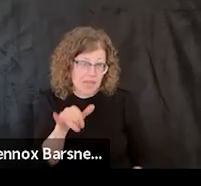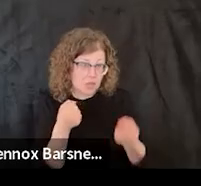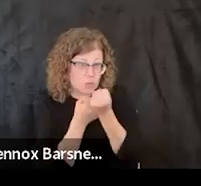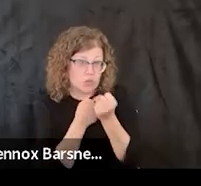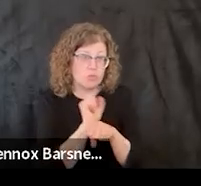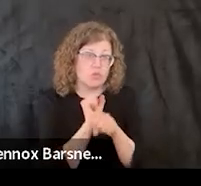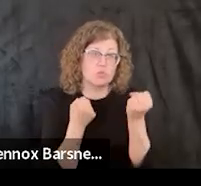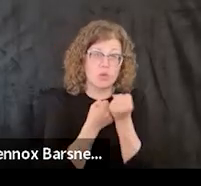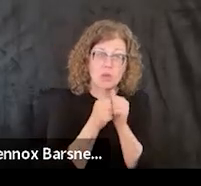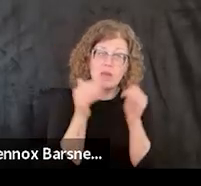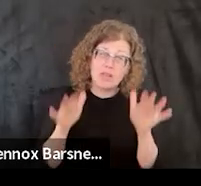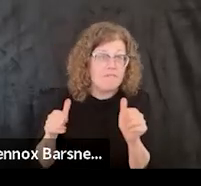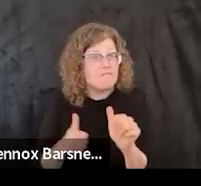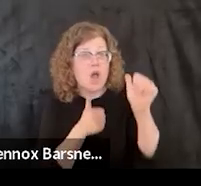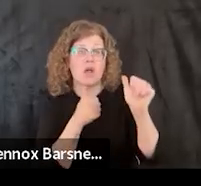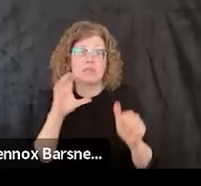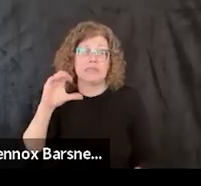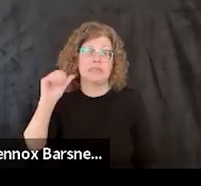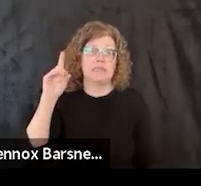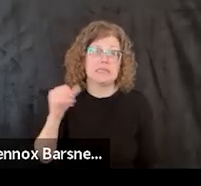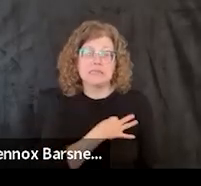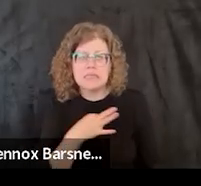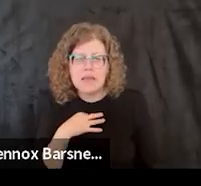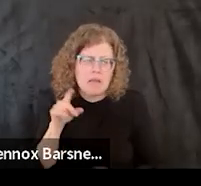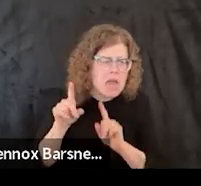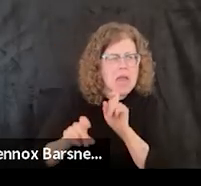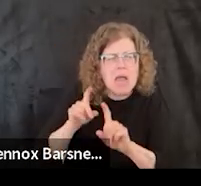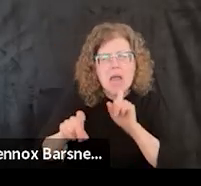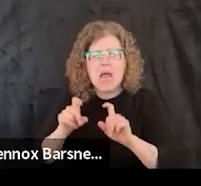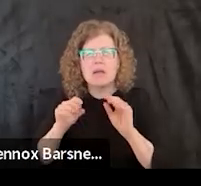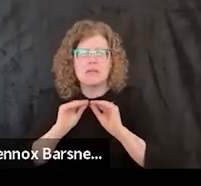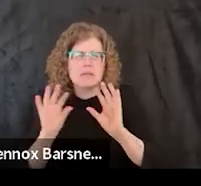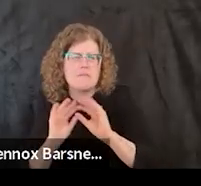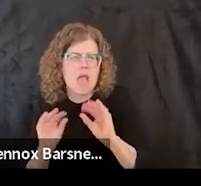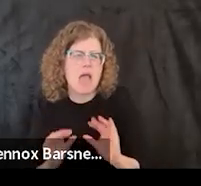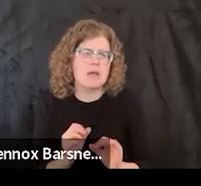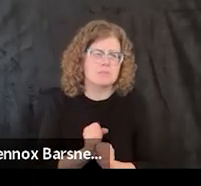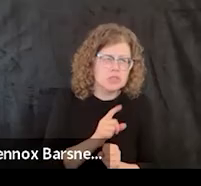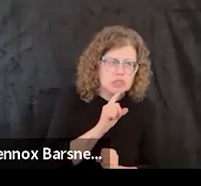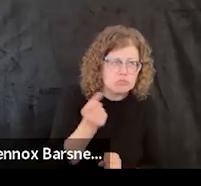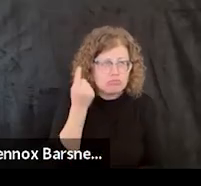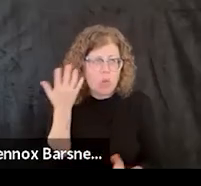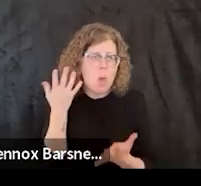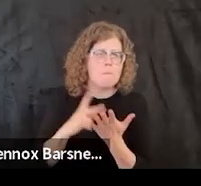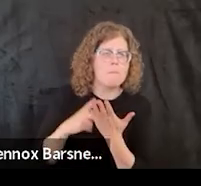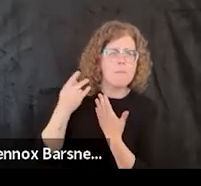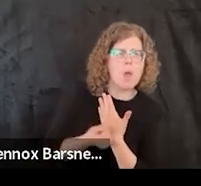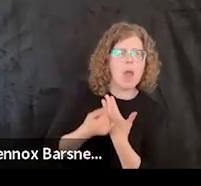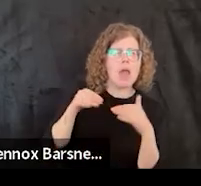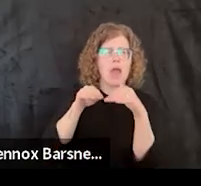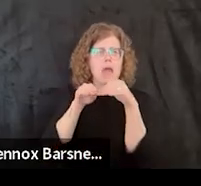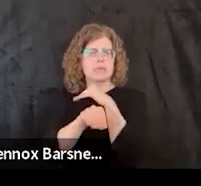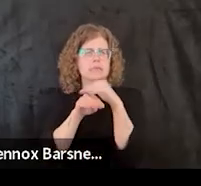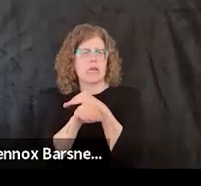Development program staff to ask questions so that you can both understand the program, requirements, criteria, and